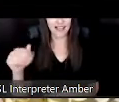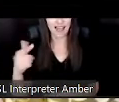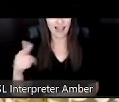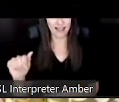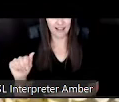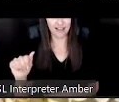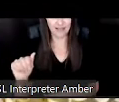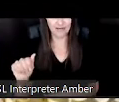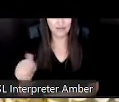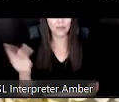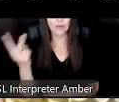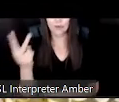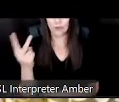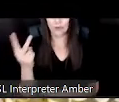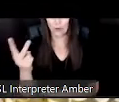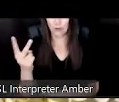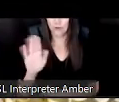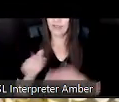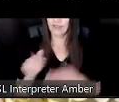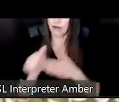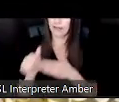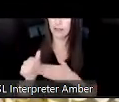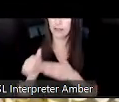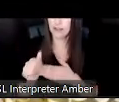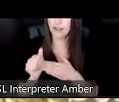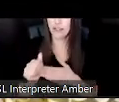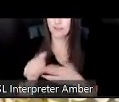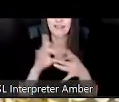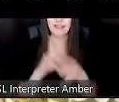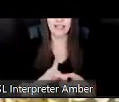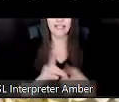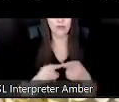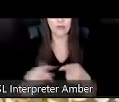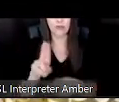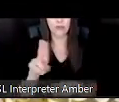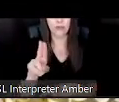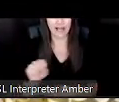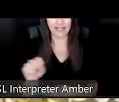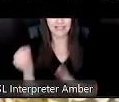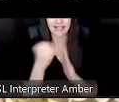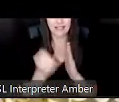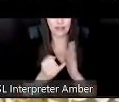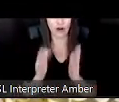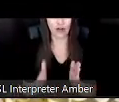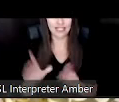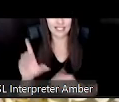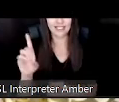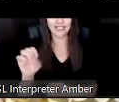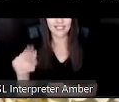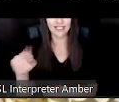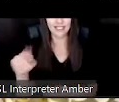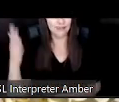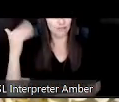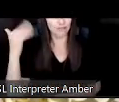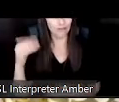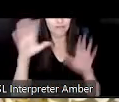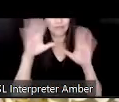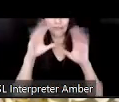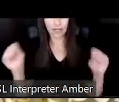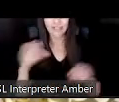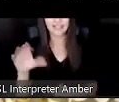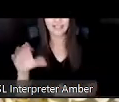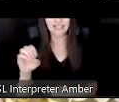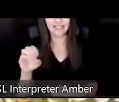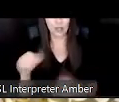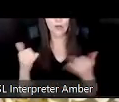leadership efforts are linked through the United States artist. Dina, the former president and CEO, now at the Andrew